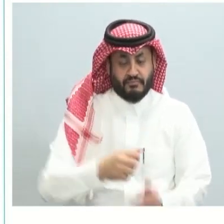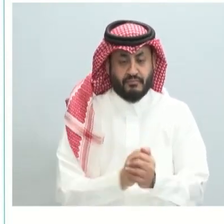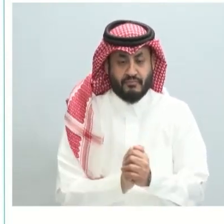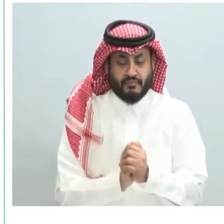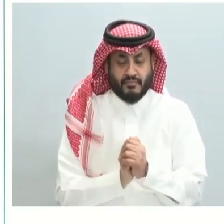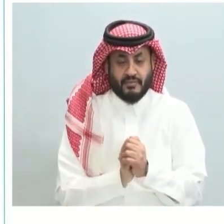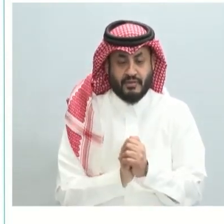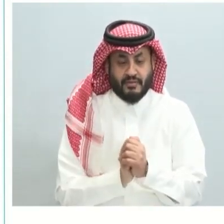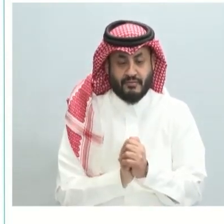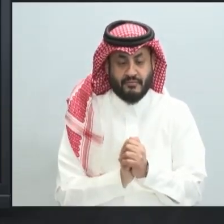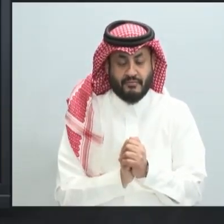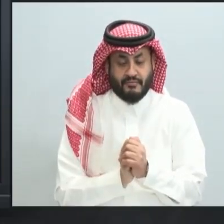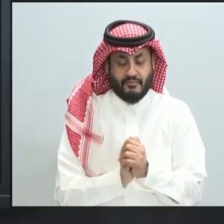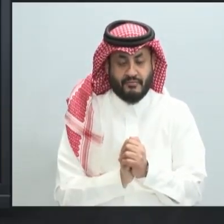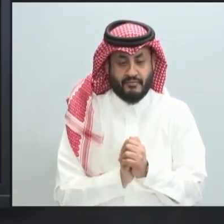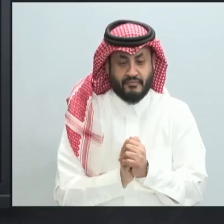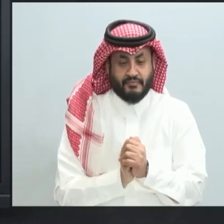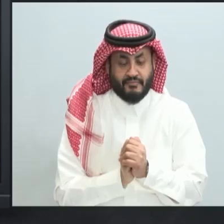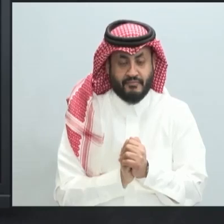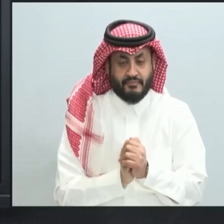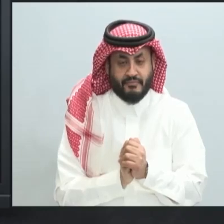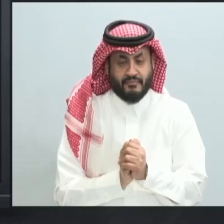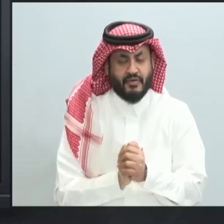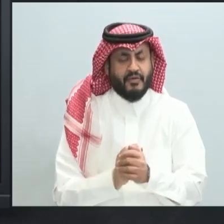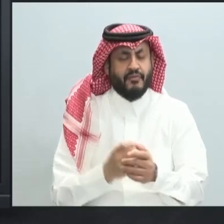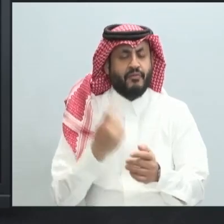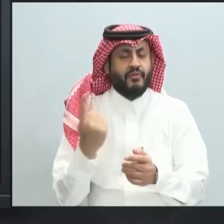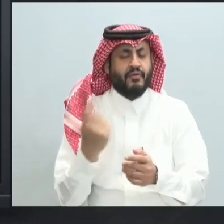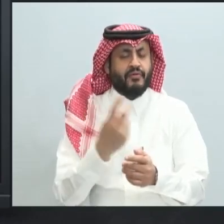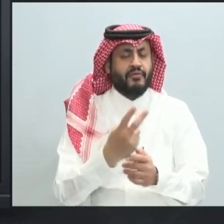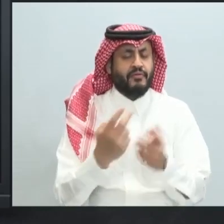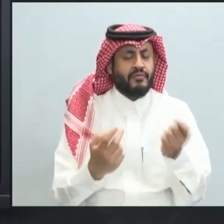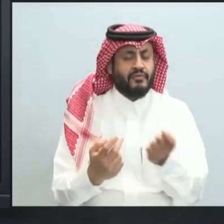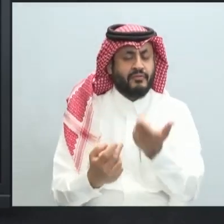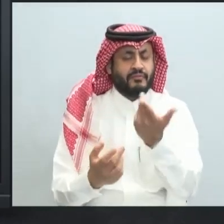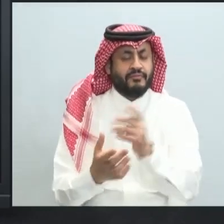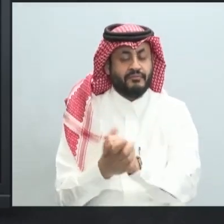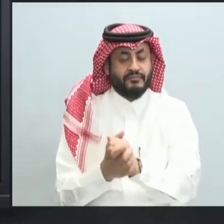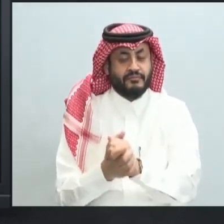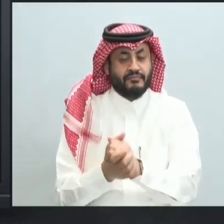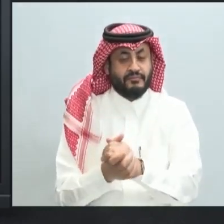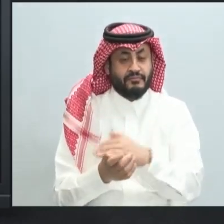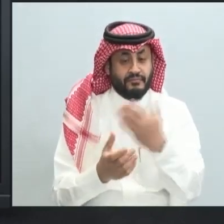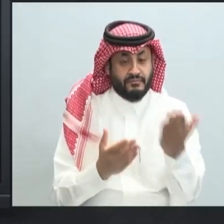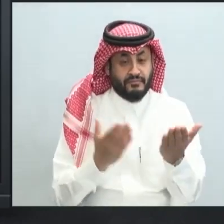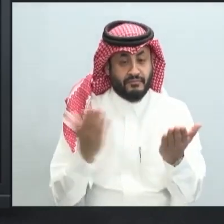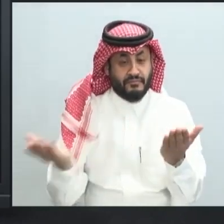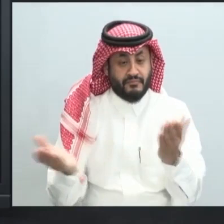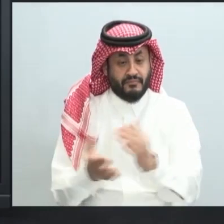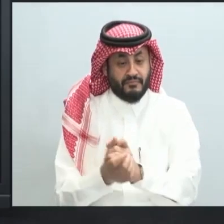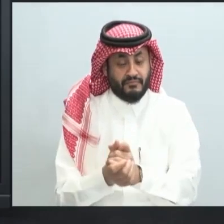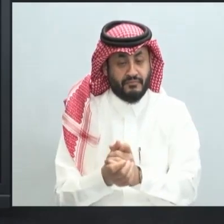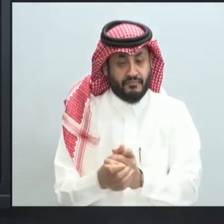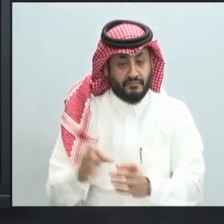Very good. So the word is spring. So what do you think? Does this word belong to the